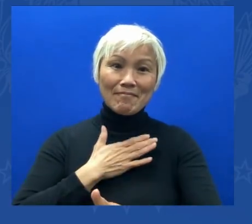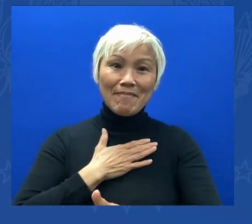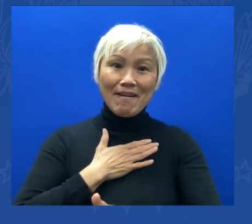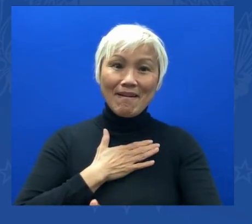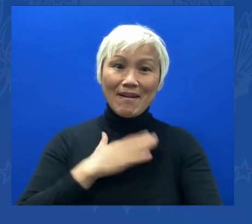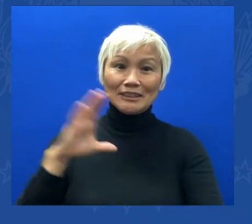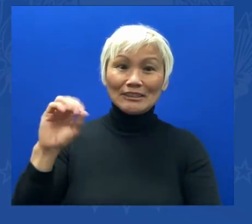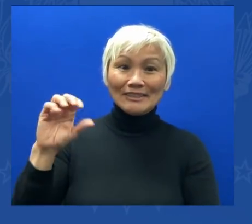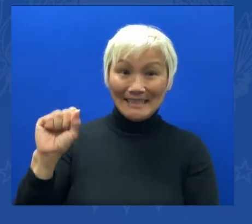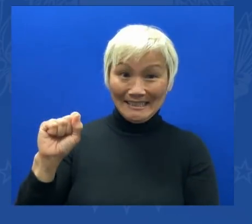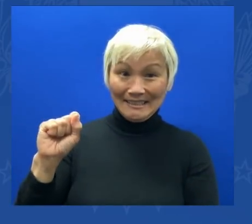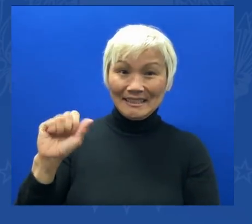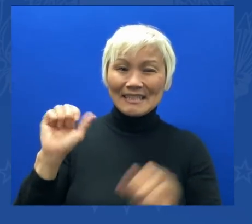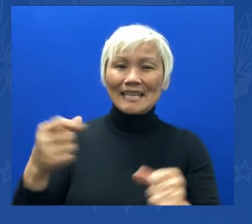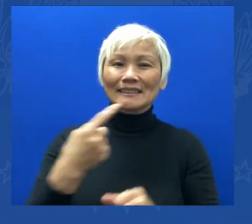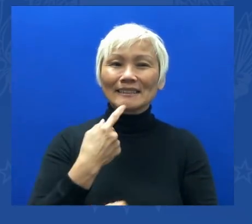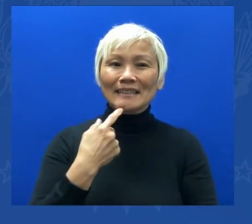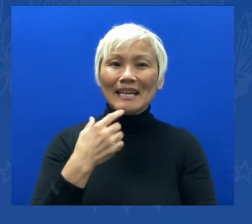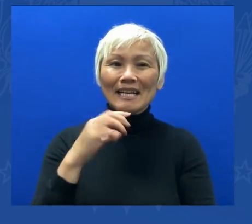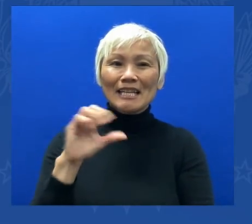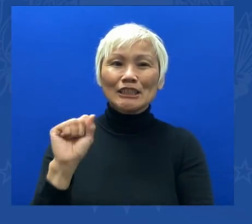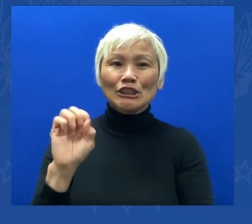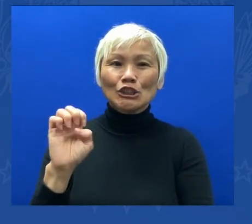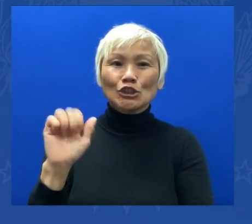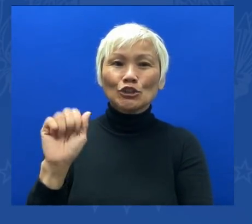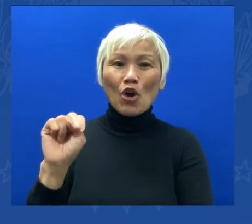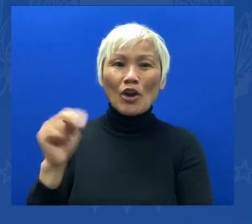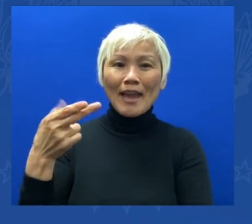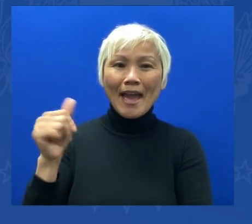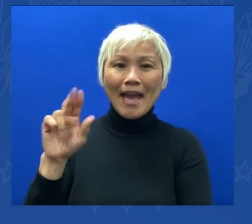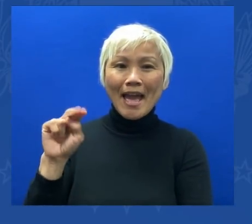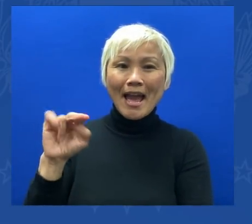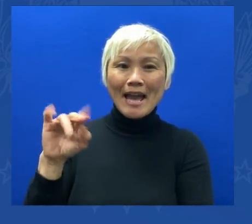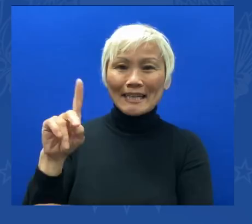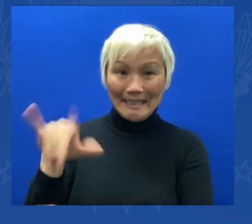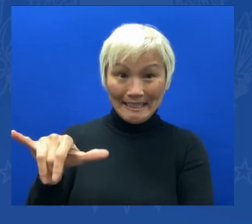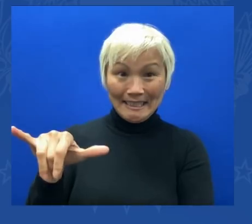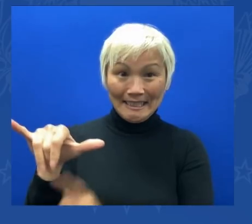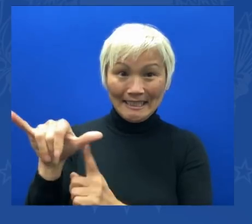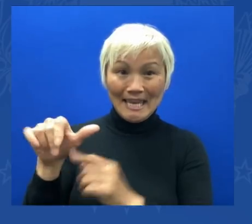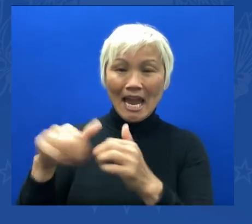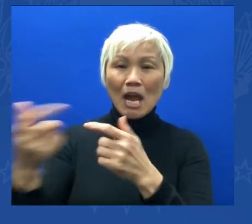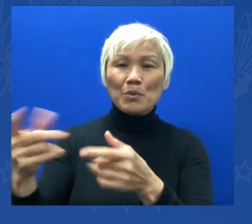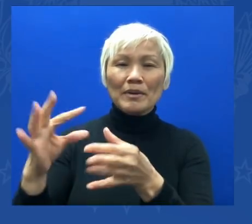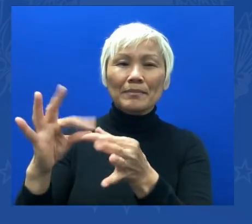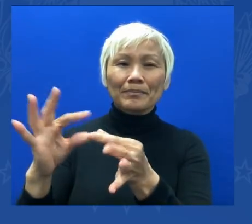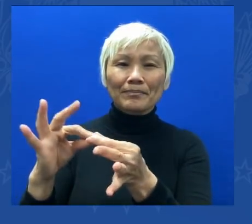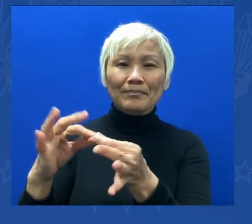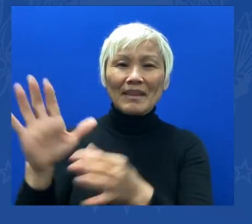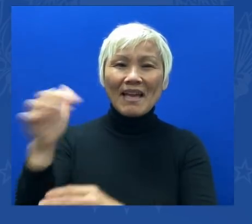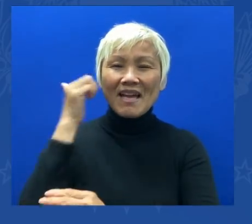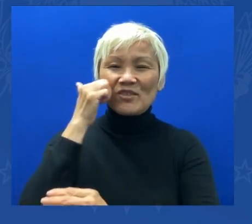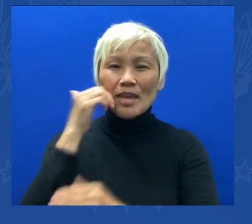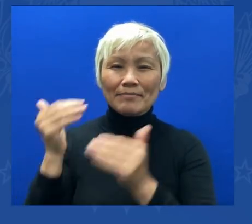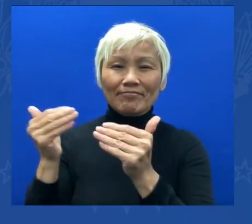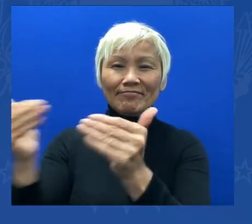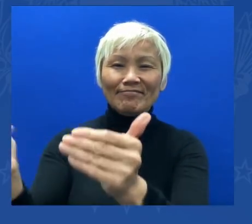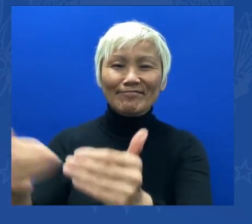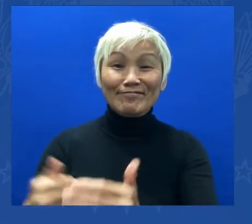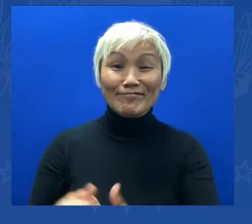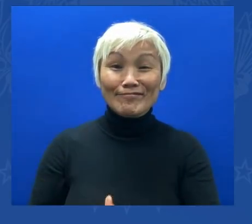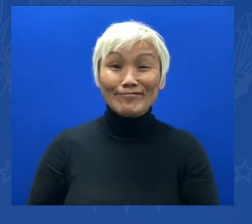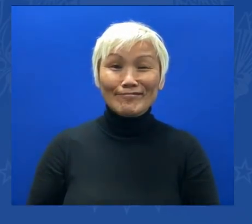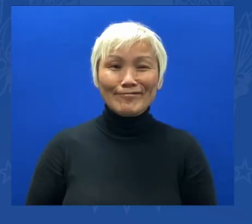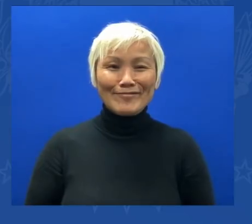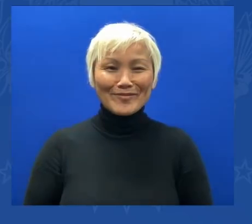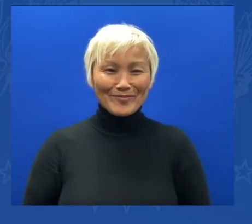In fact, Ron Klain is here at the CBS table, which hired Mick Mulvaney. Mick on CBS? I